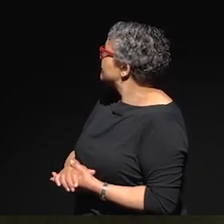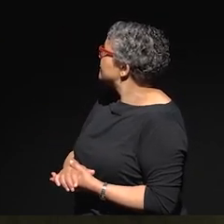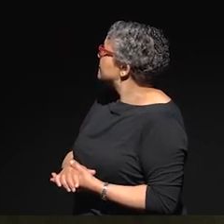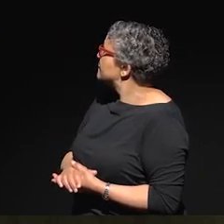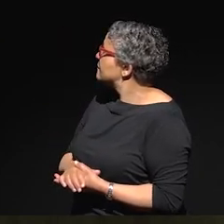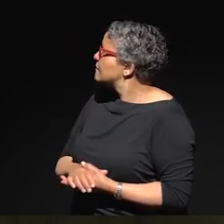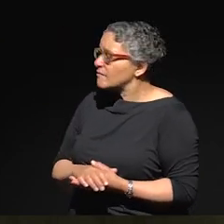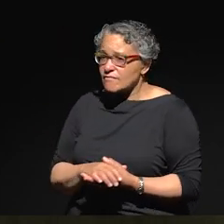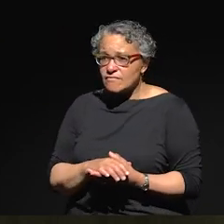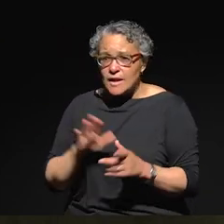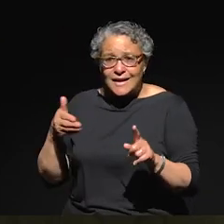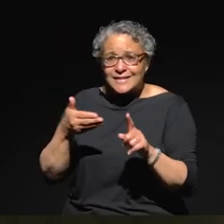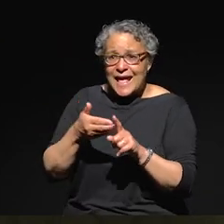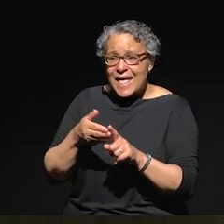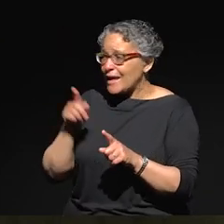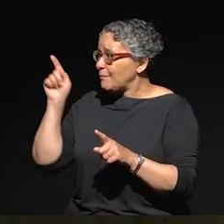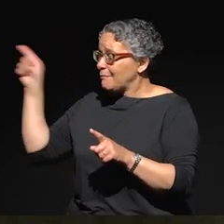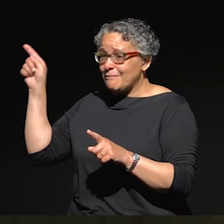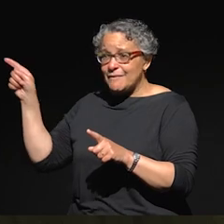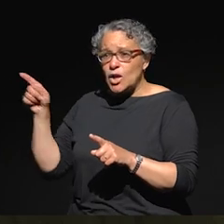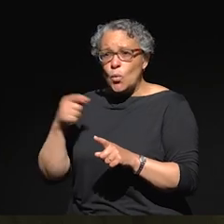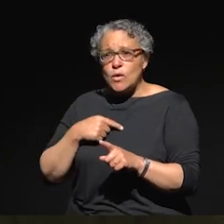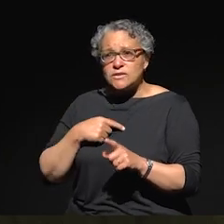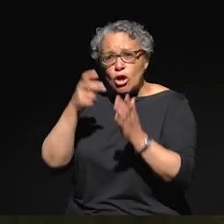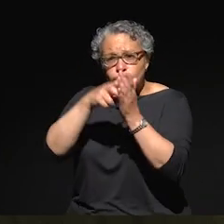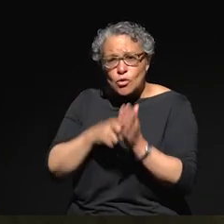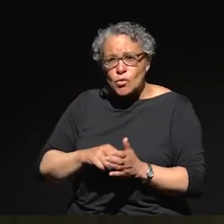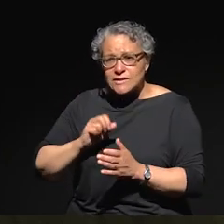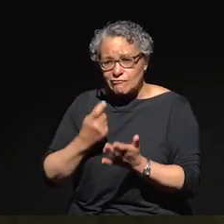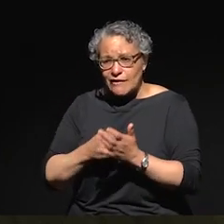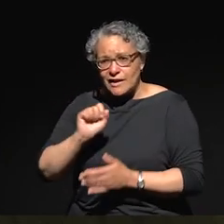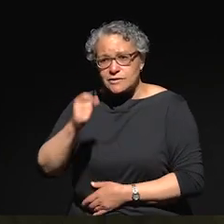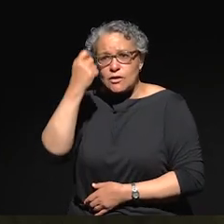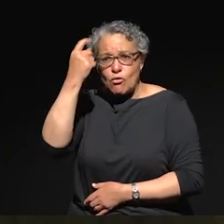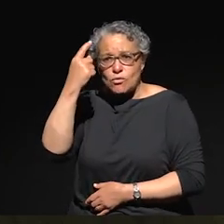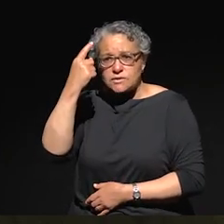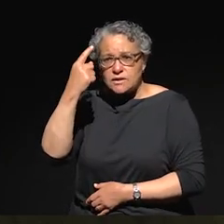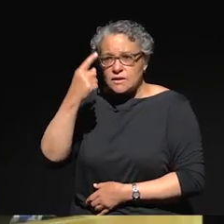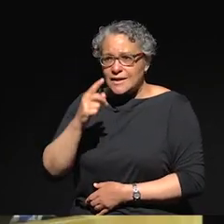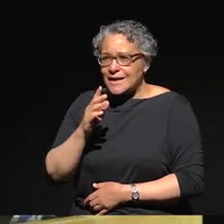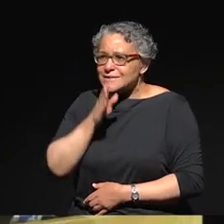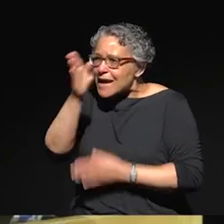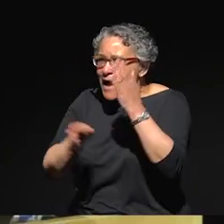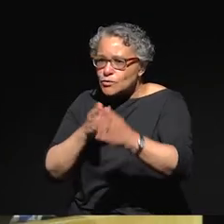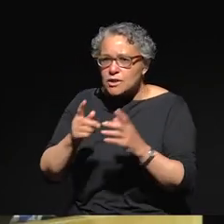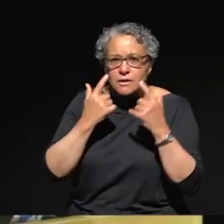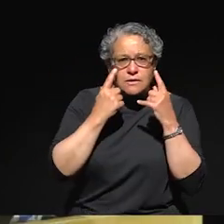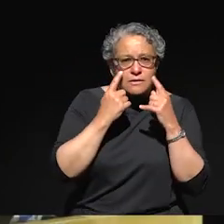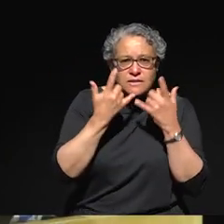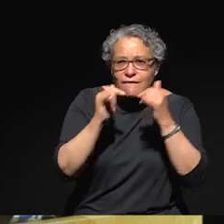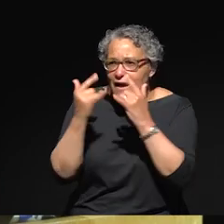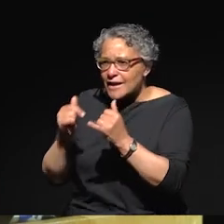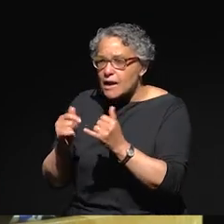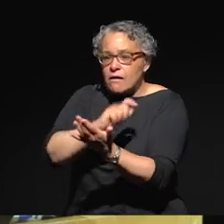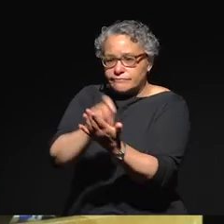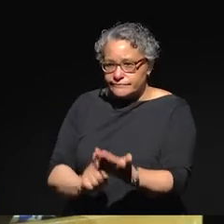was the intention. This is him recording his thoughts right there as he's out surveying. One of the big